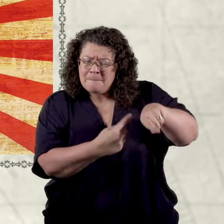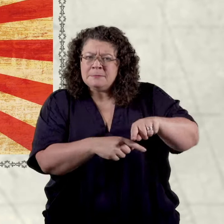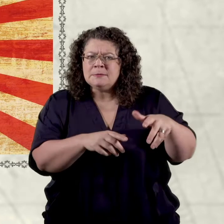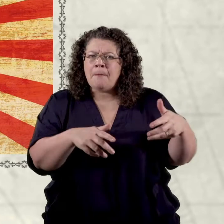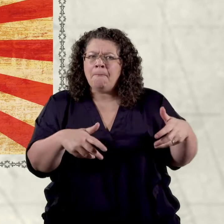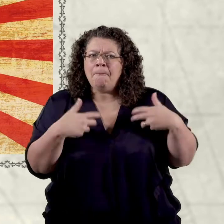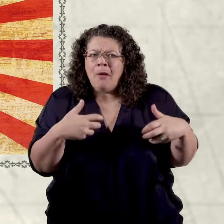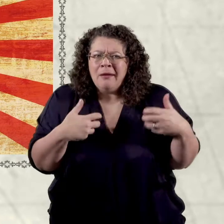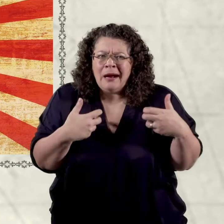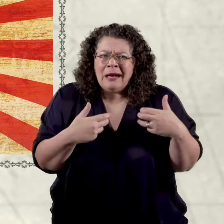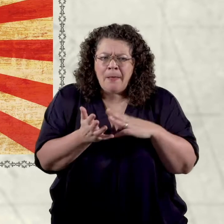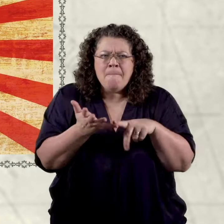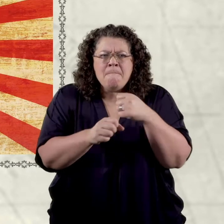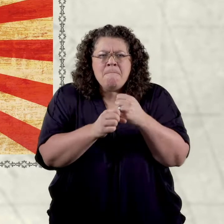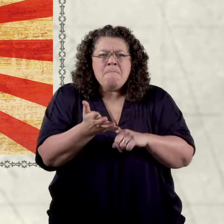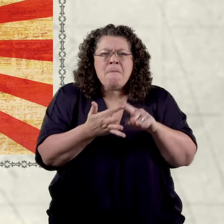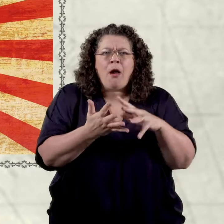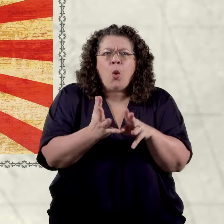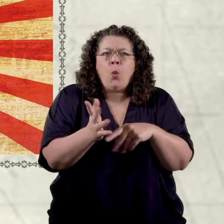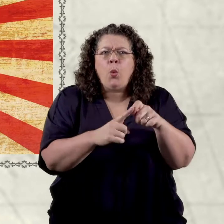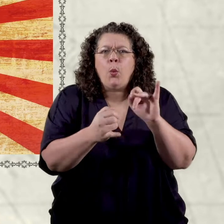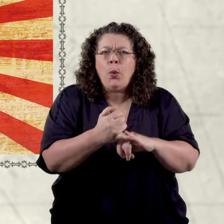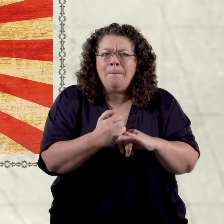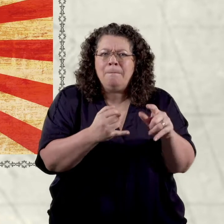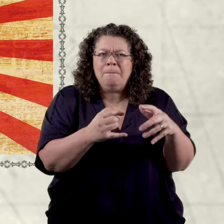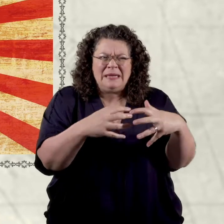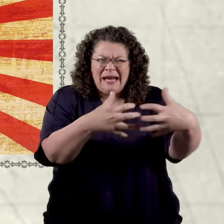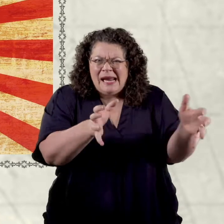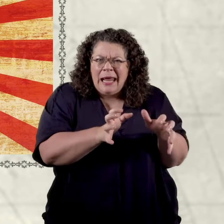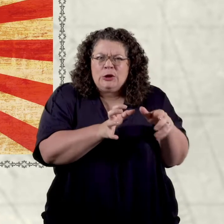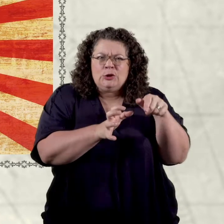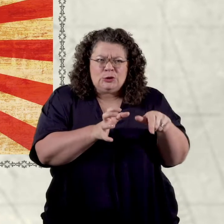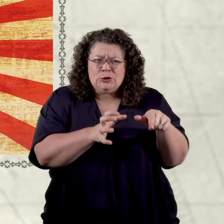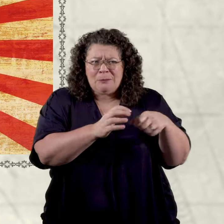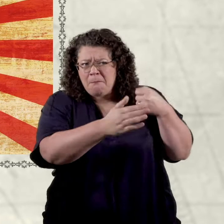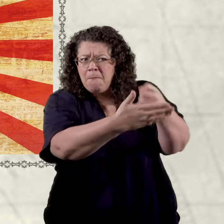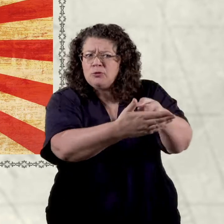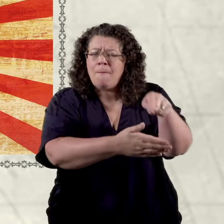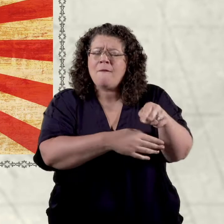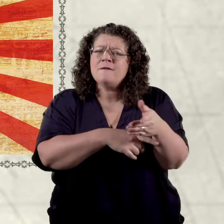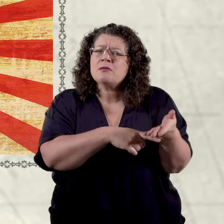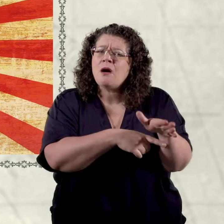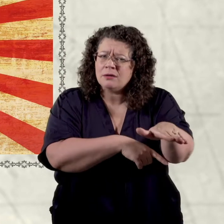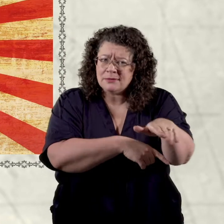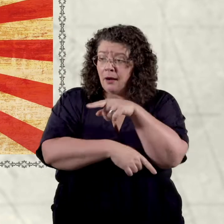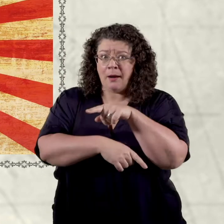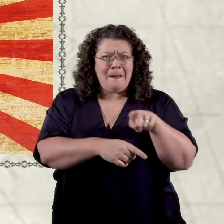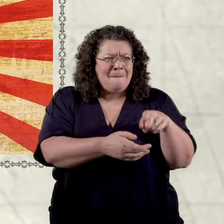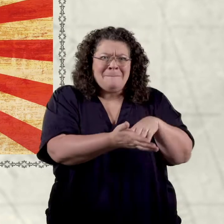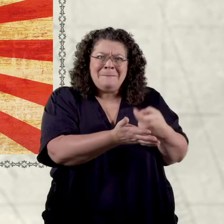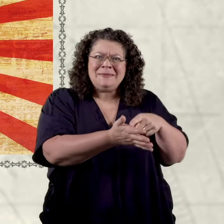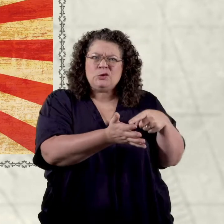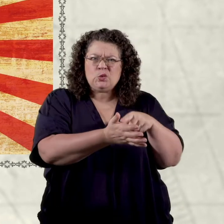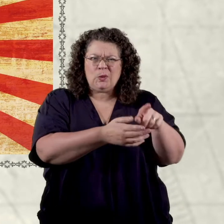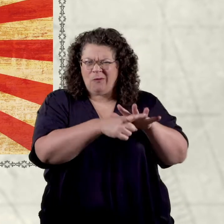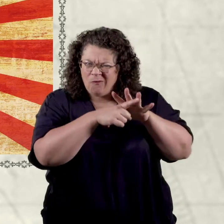of monkeys, the Mugglewumps, kept in a cage in the bottom of the garden. And Mr. Twit forces them to do